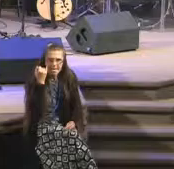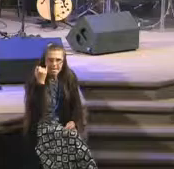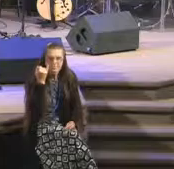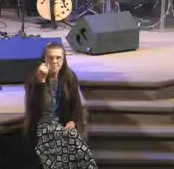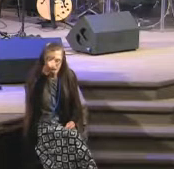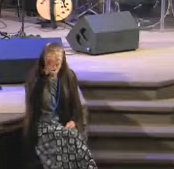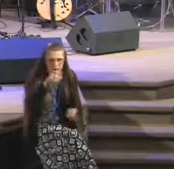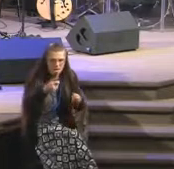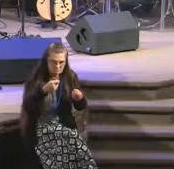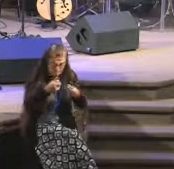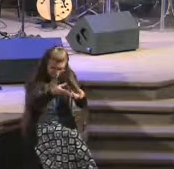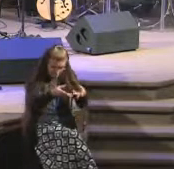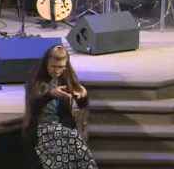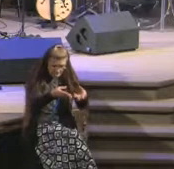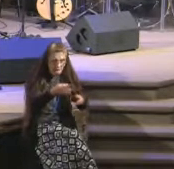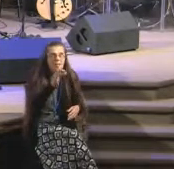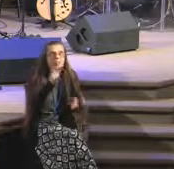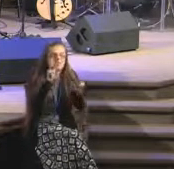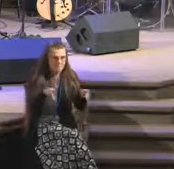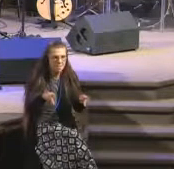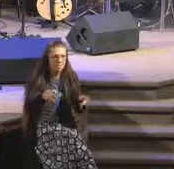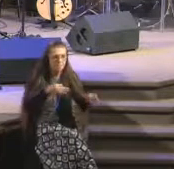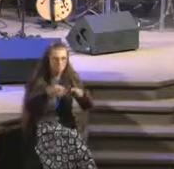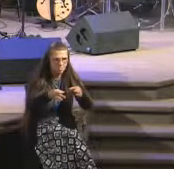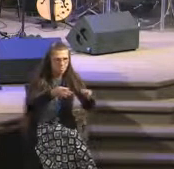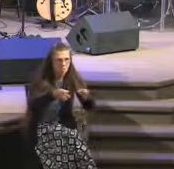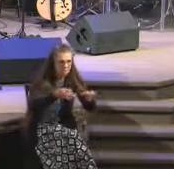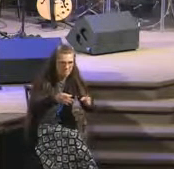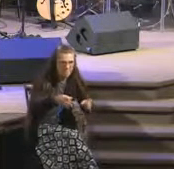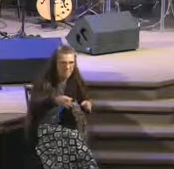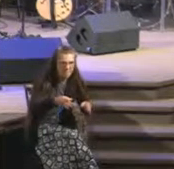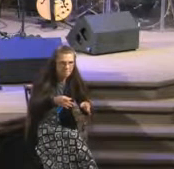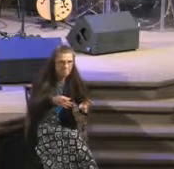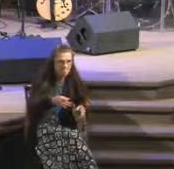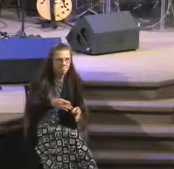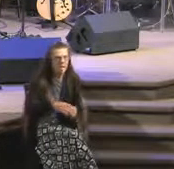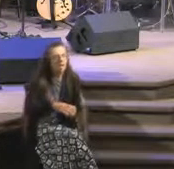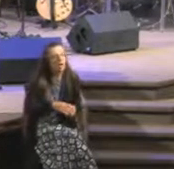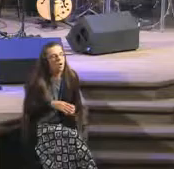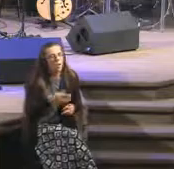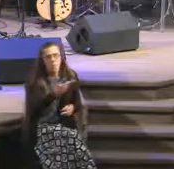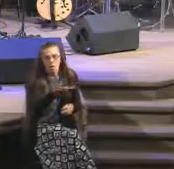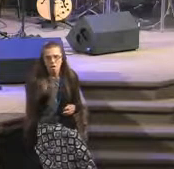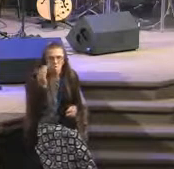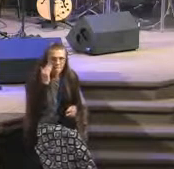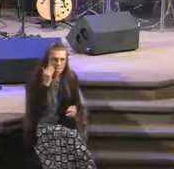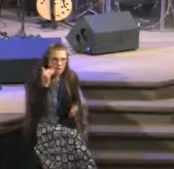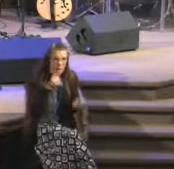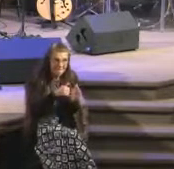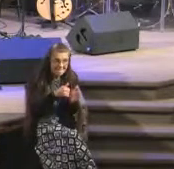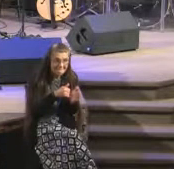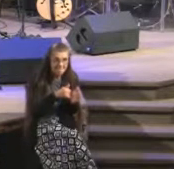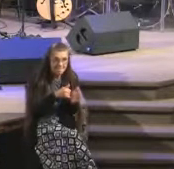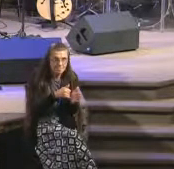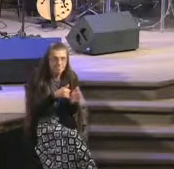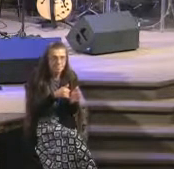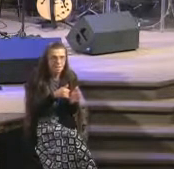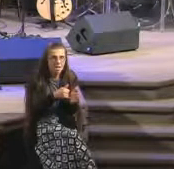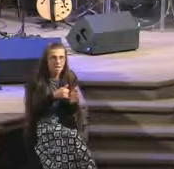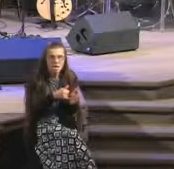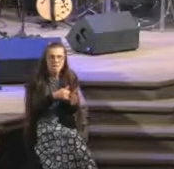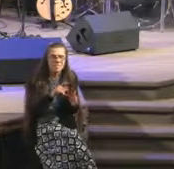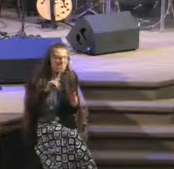saying. And it's going to mesh with them just like it meshed with you. What we know is that in